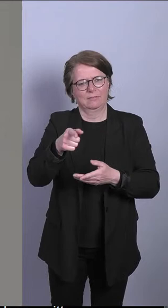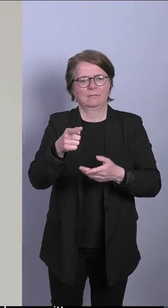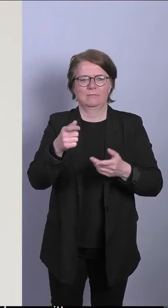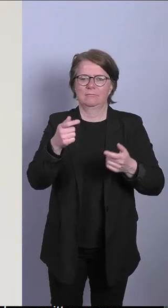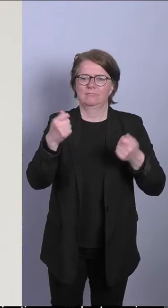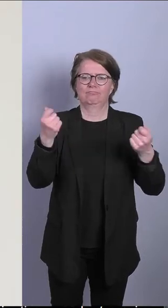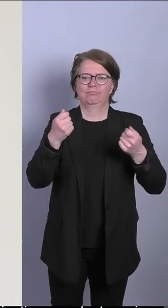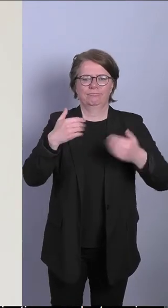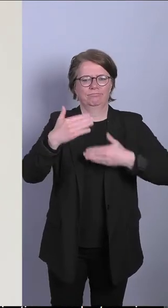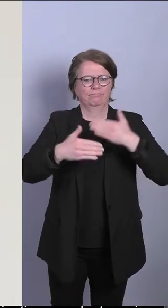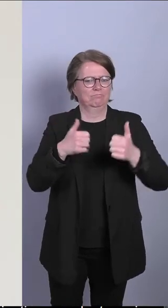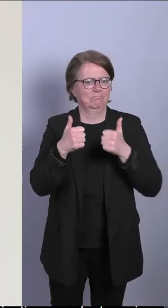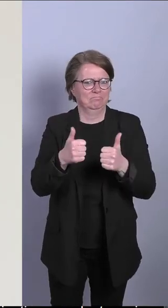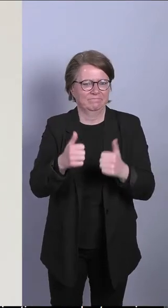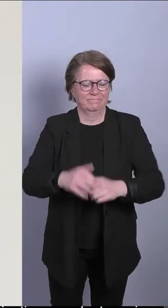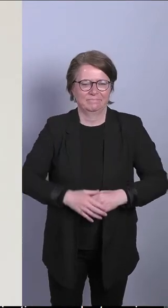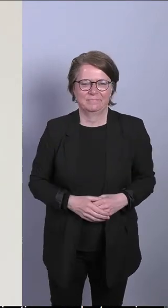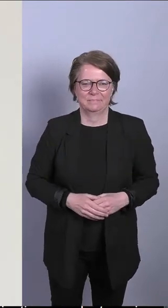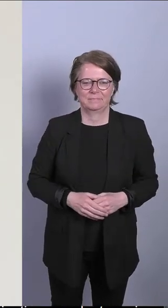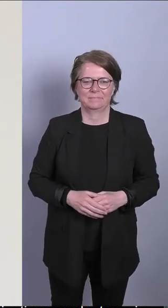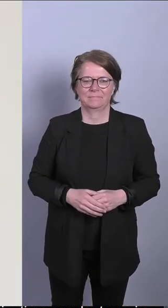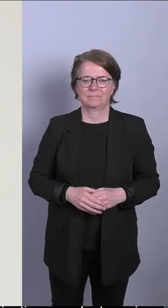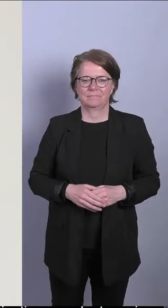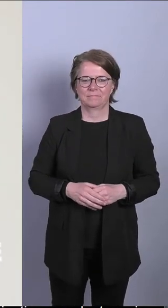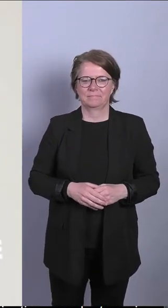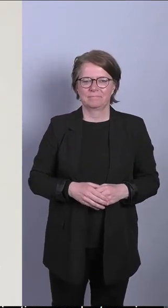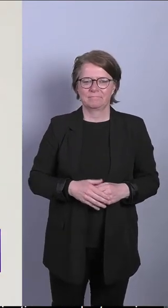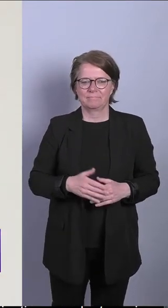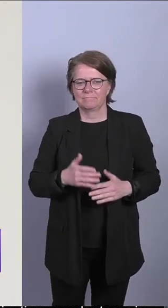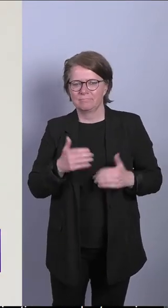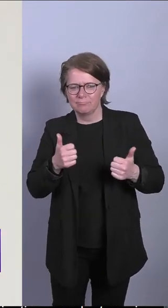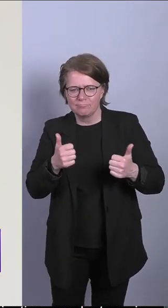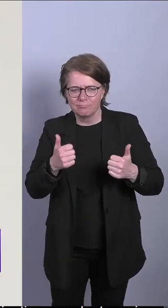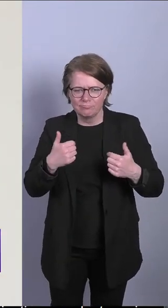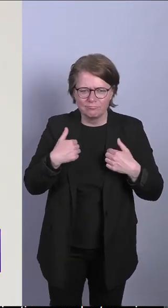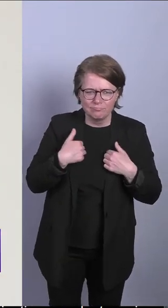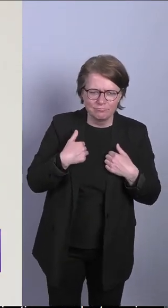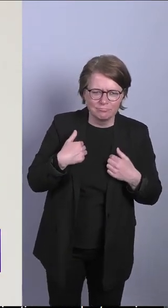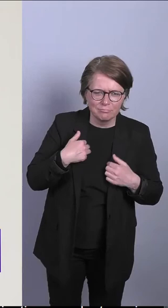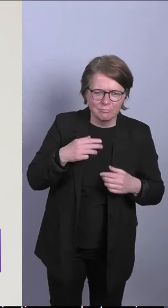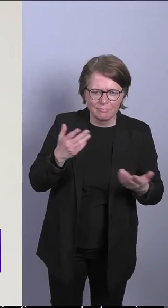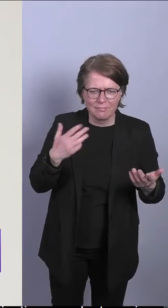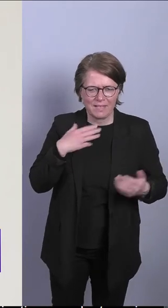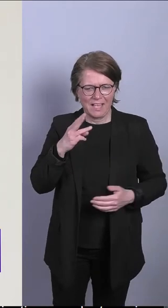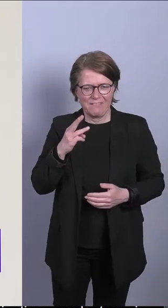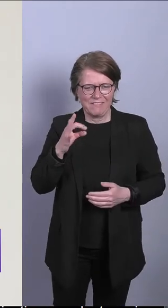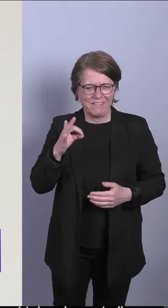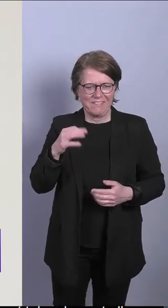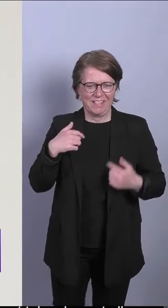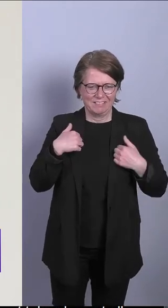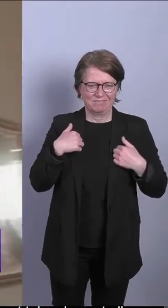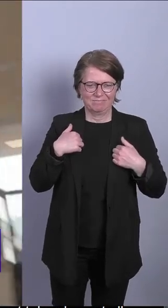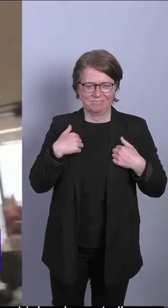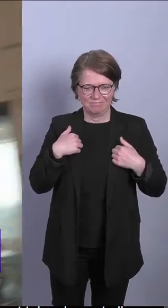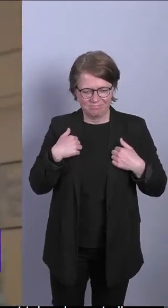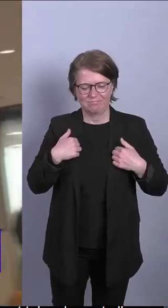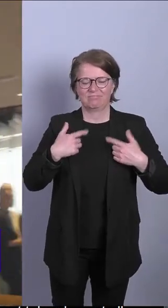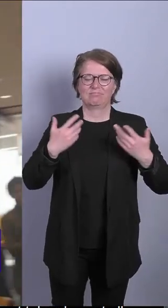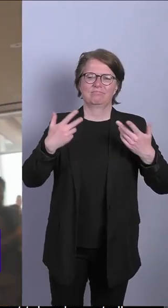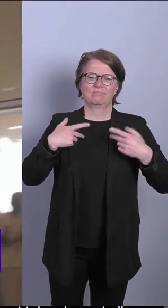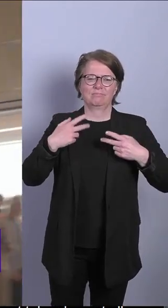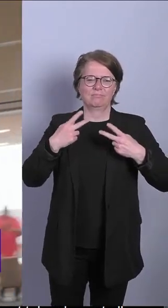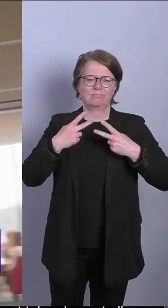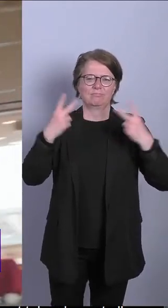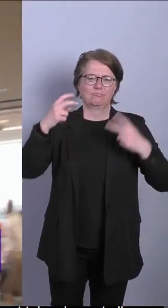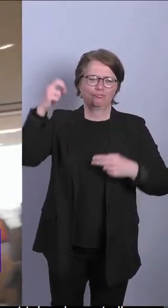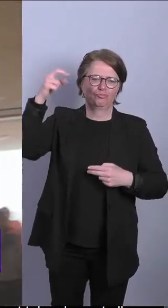it deserves to be. See you around. What's happening, everyone? I'm WWE superstar and Special Olympics Global Ambassador Drew McIntyre. And I want to give a